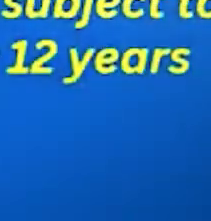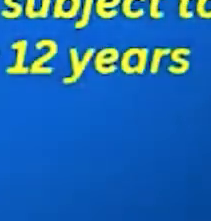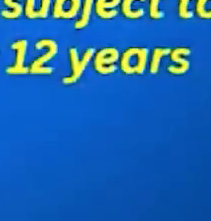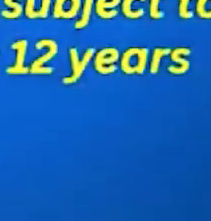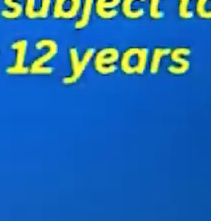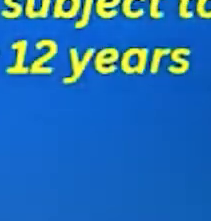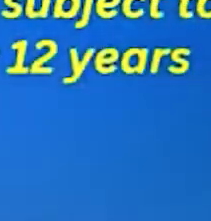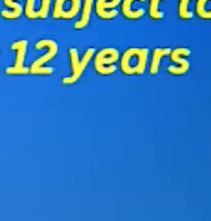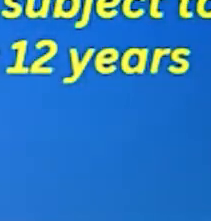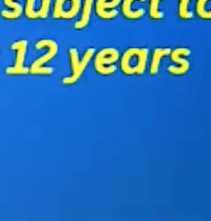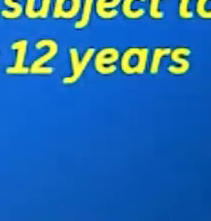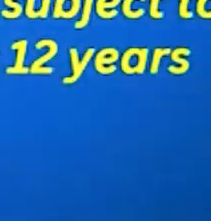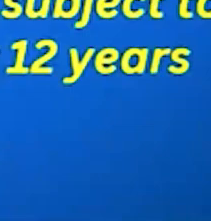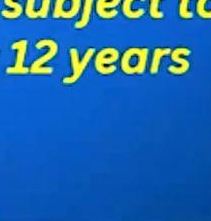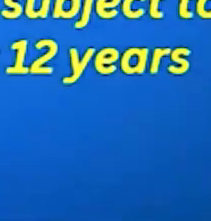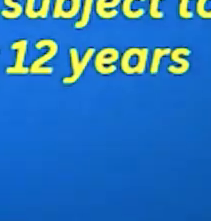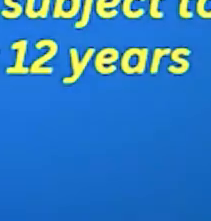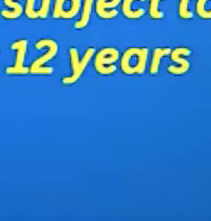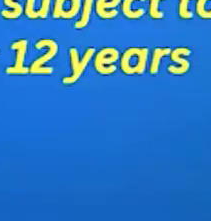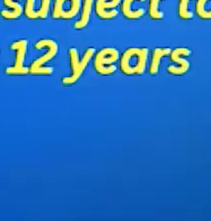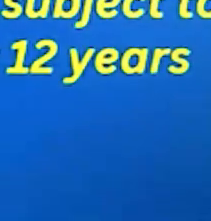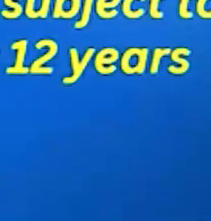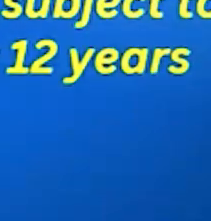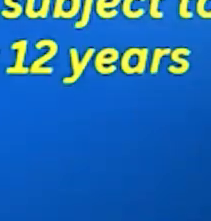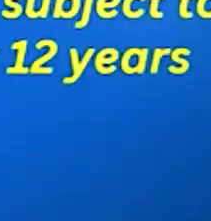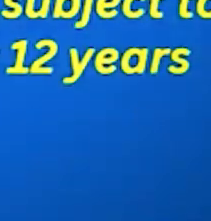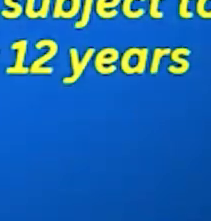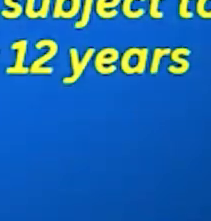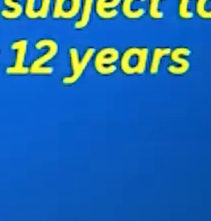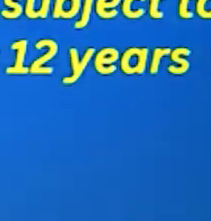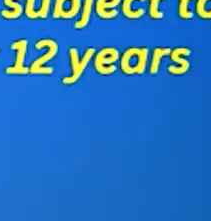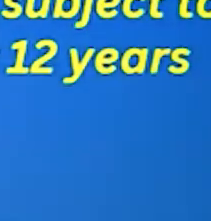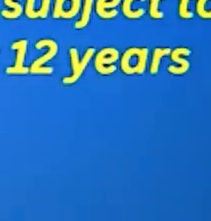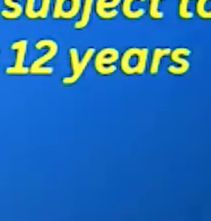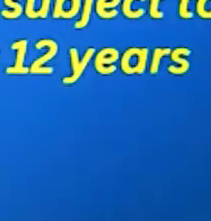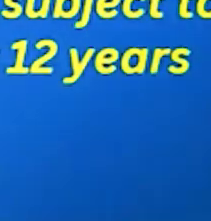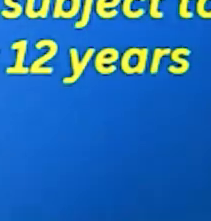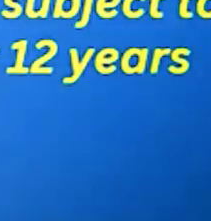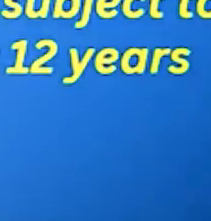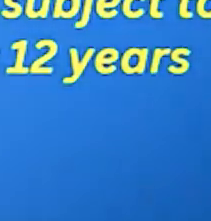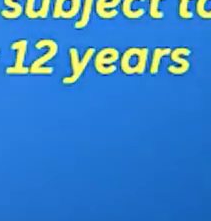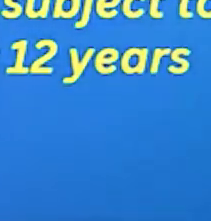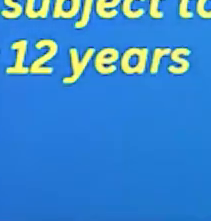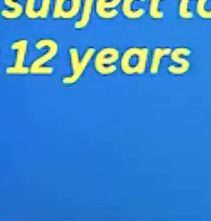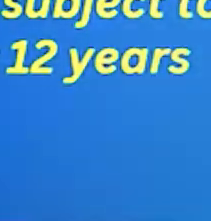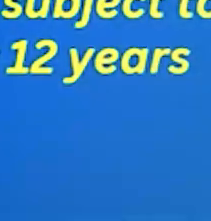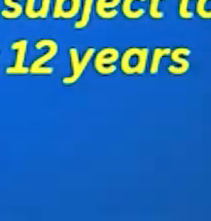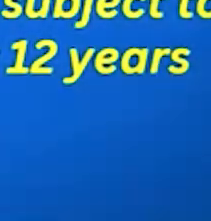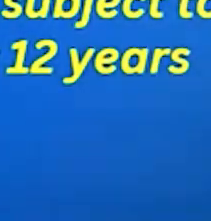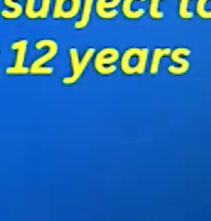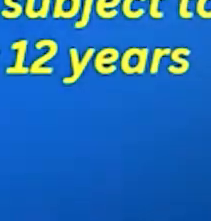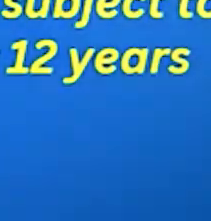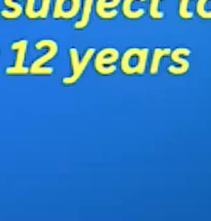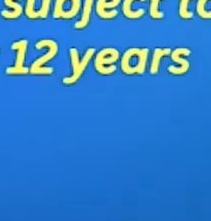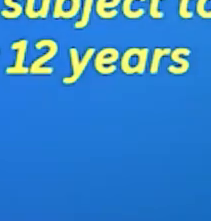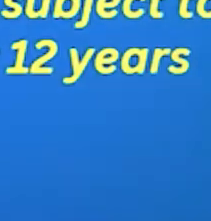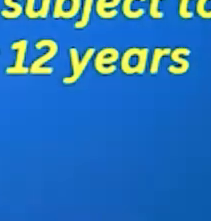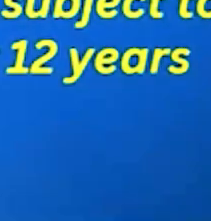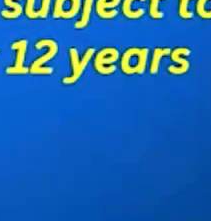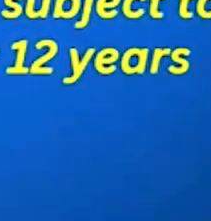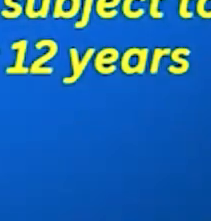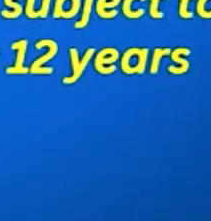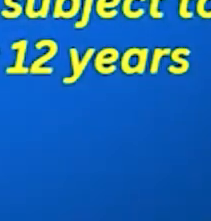for 12 years. The sickness, this kind of sickness, determined her mood